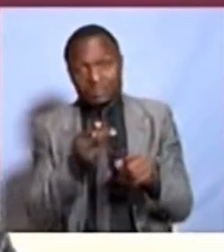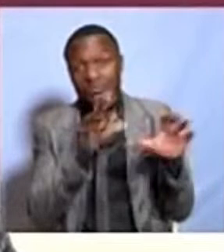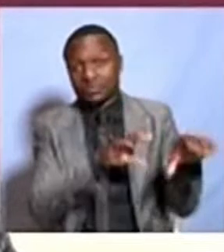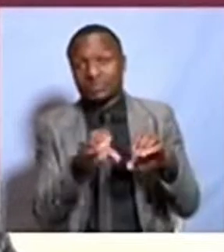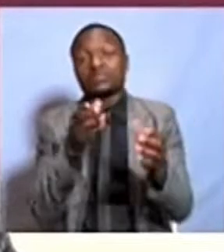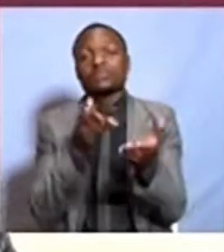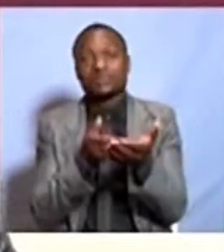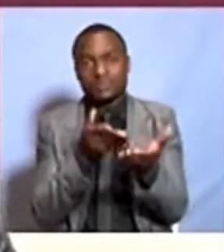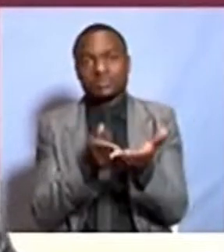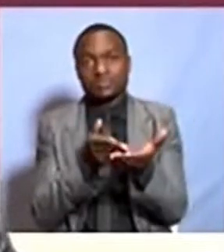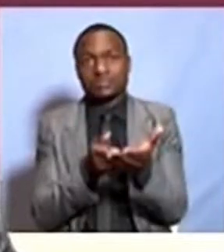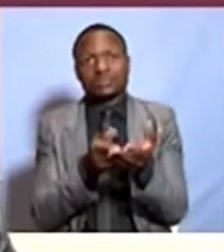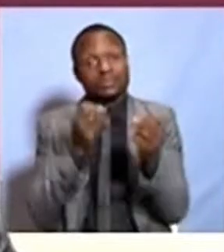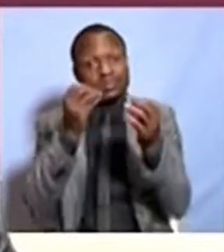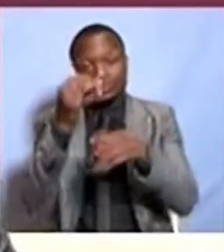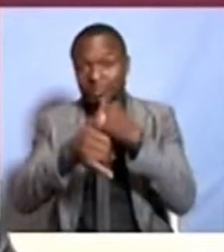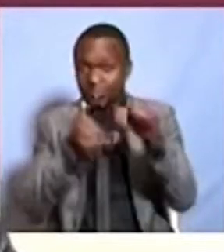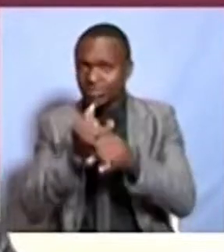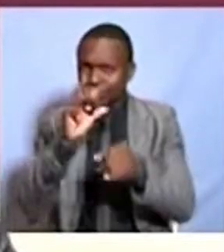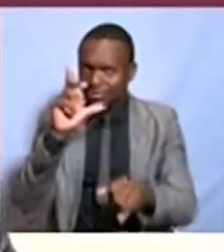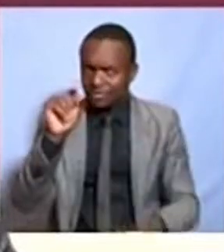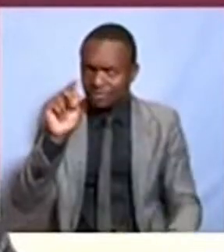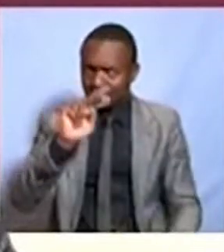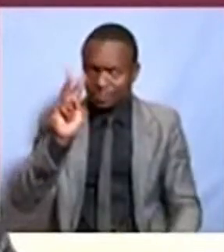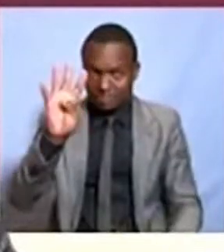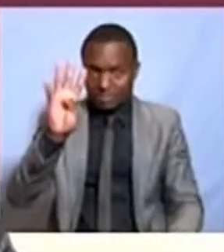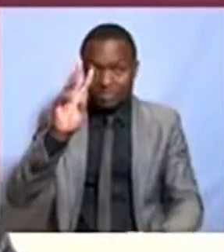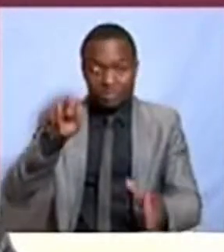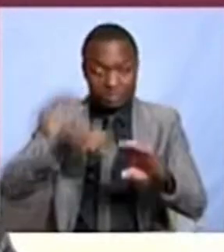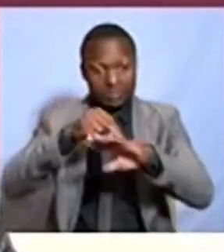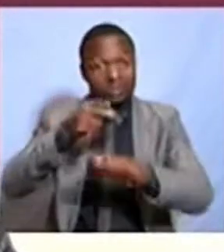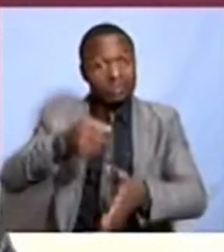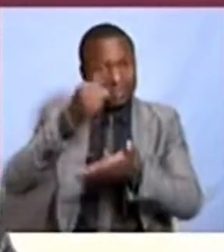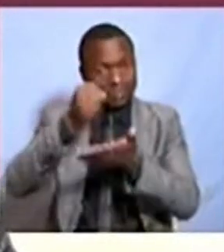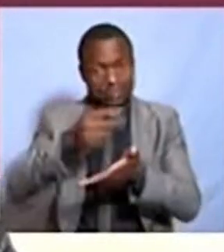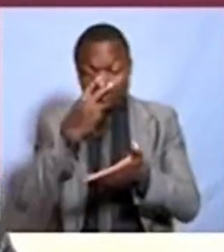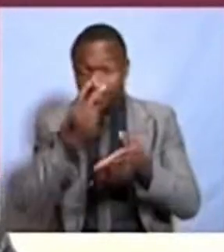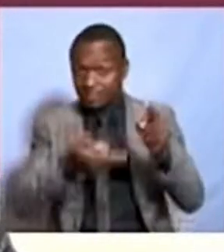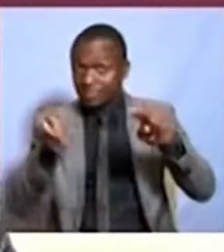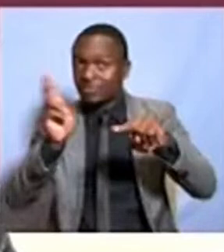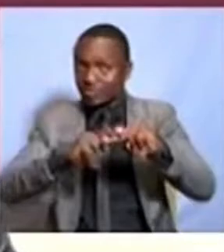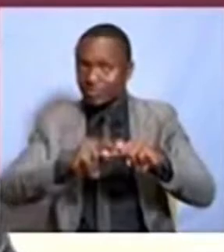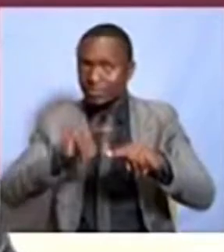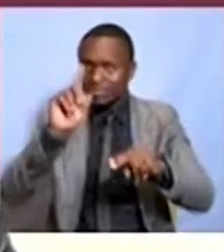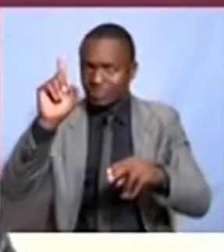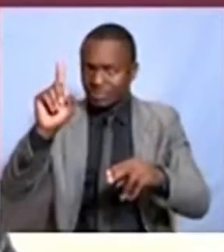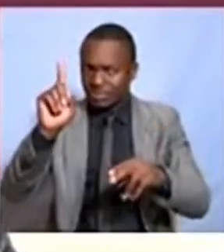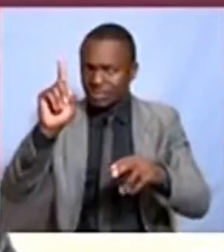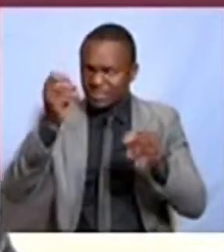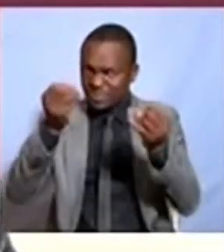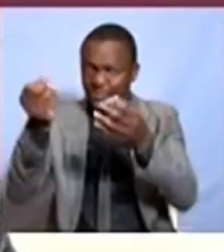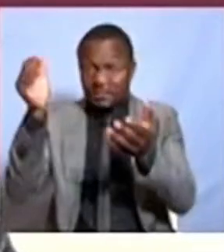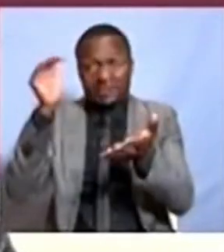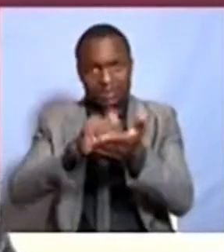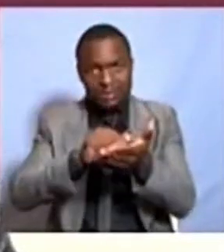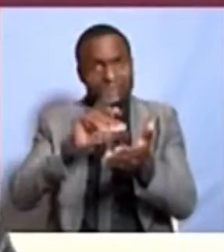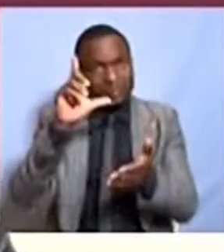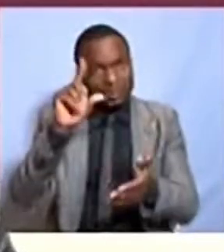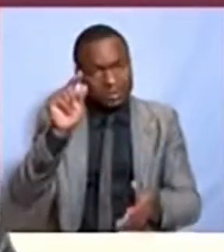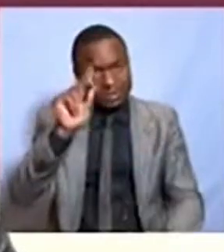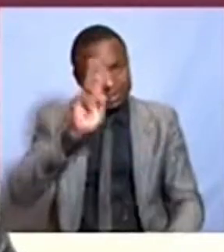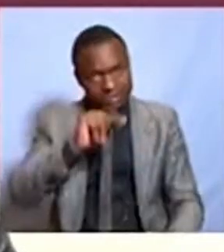that over the years. In the 2024 national budget, shown an increase of 1,000 beneficiaries from